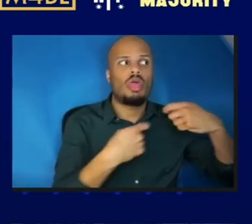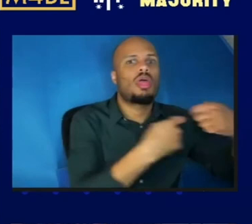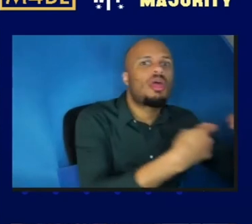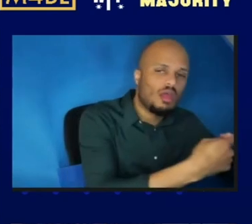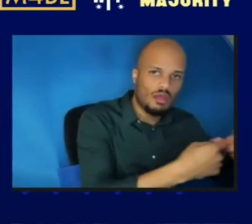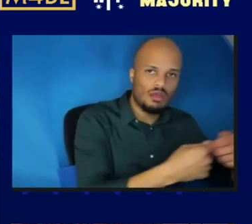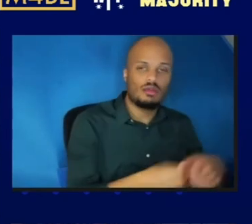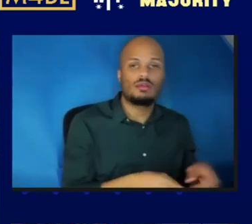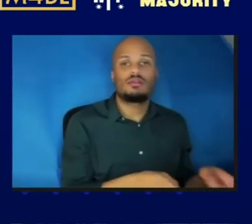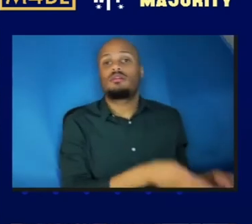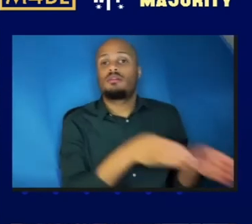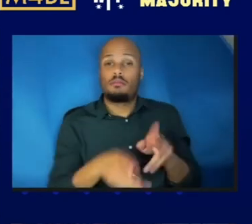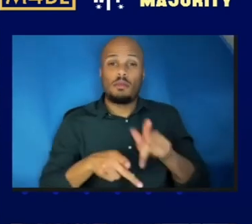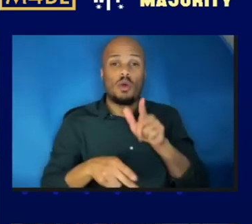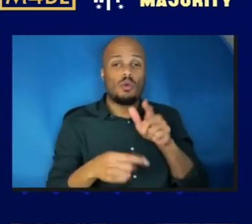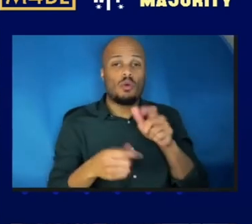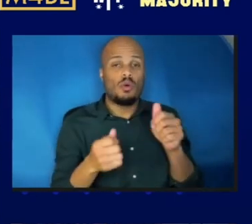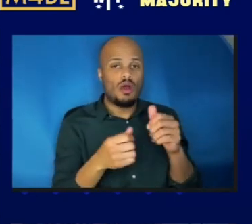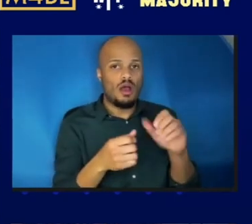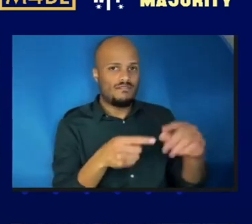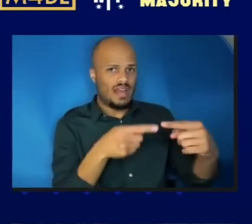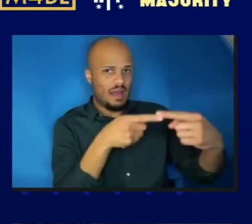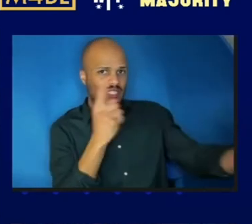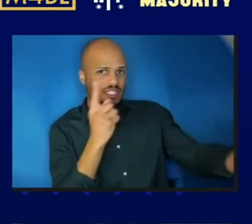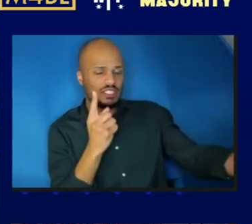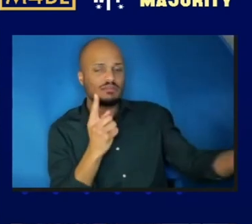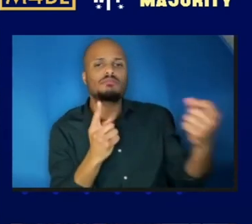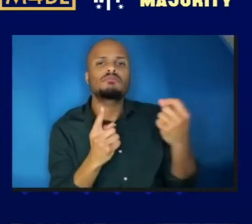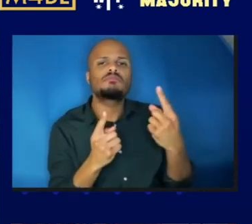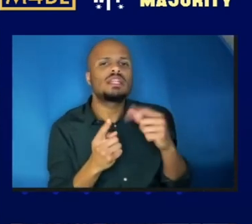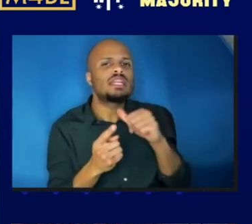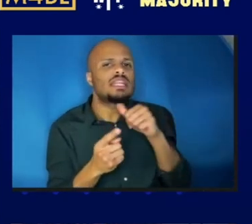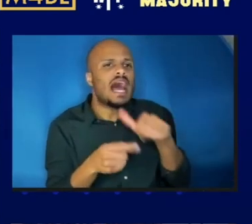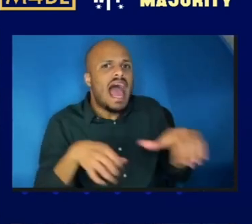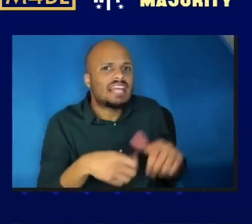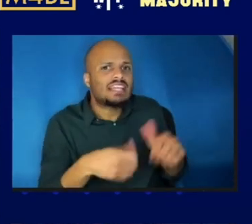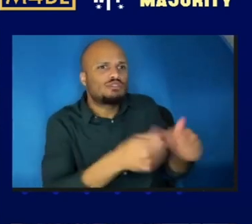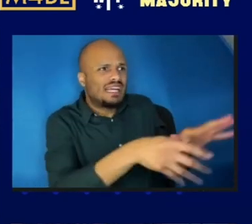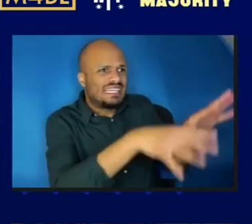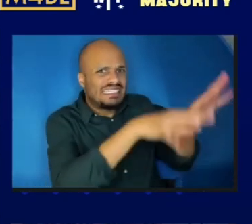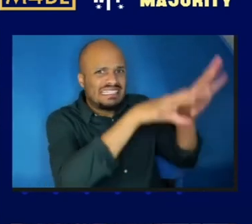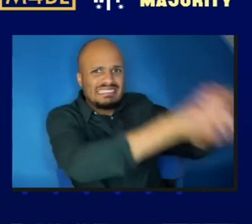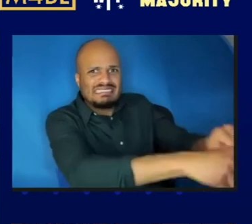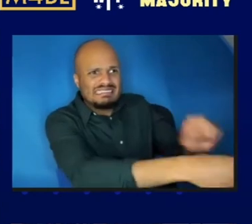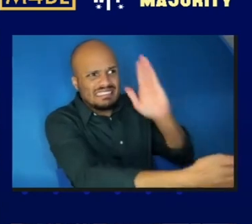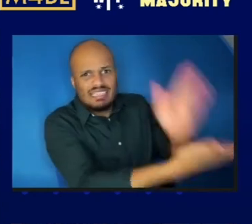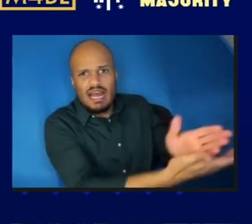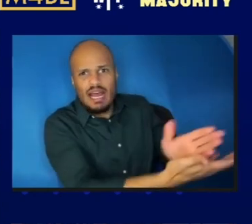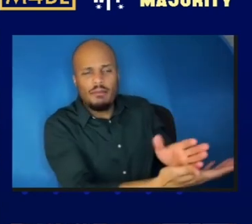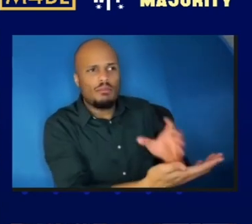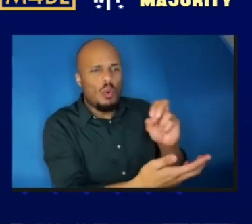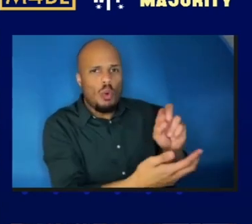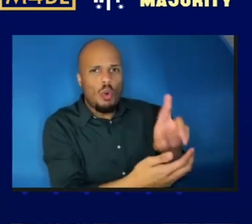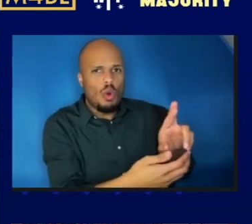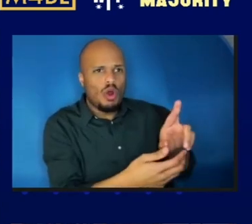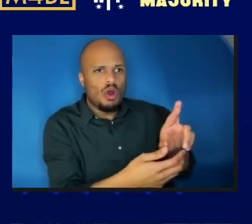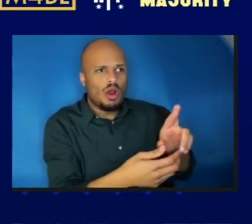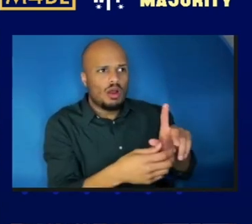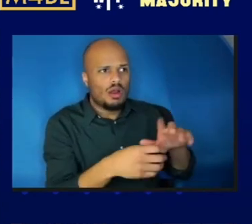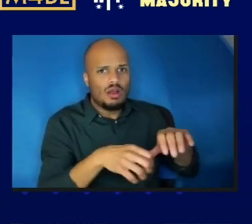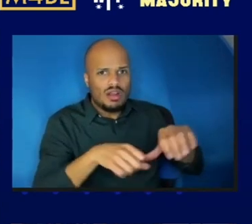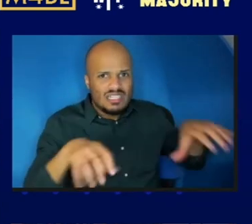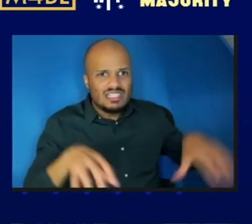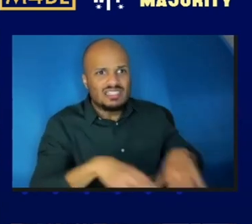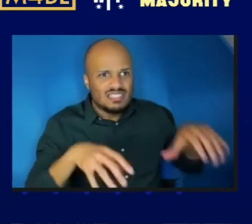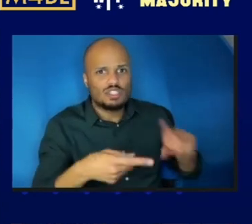who disagree with you, but they're not actively trying to stop you or organize against you, or they don't have funding against our